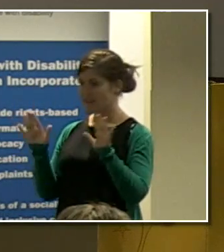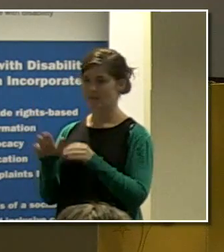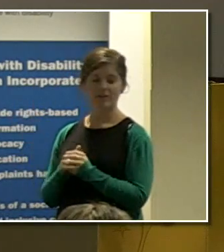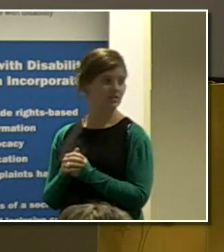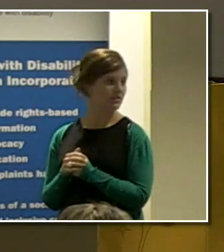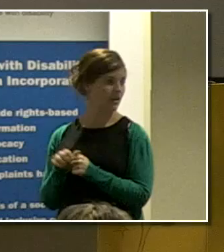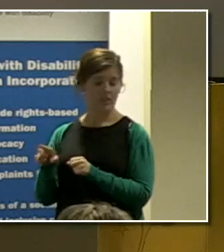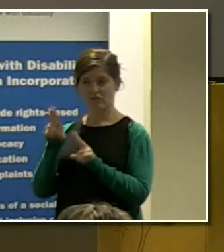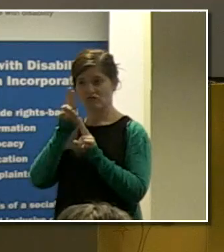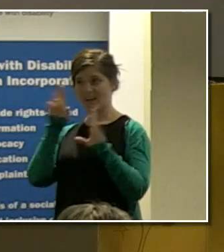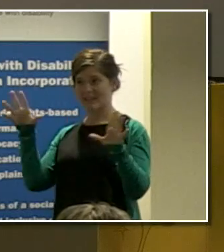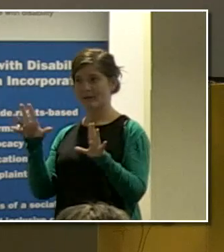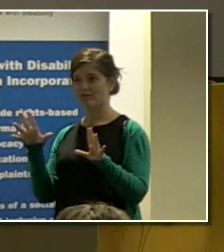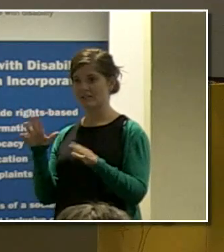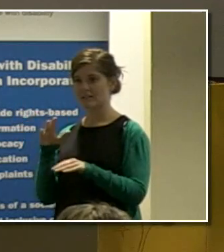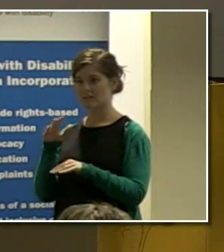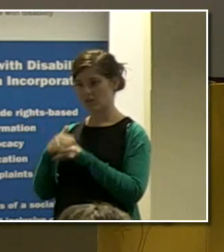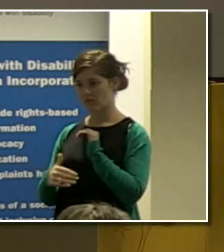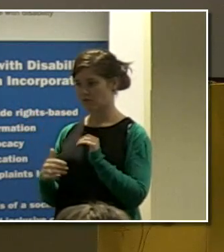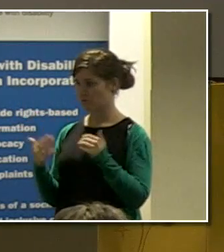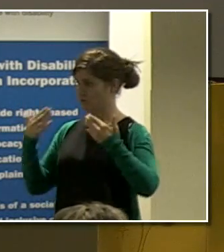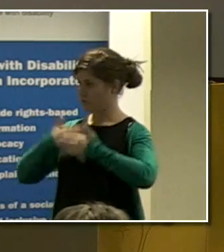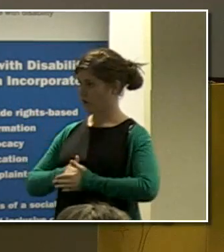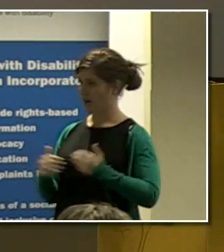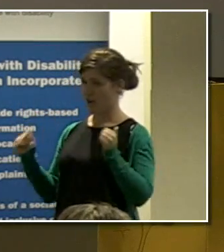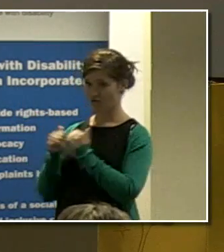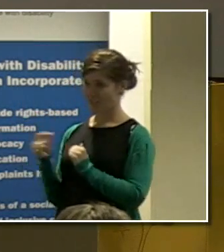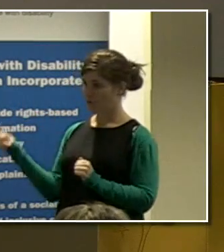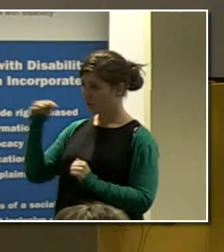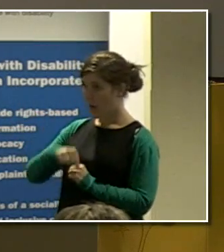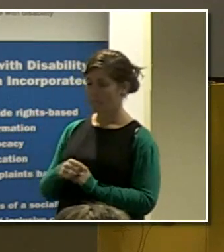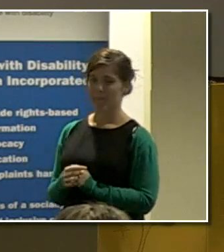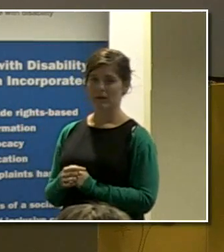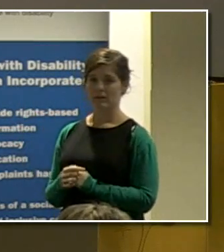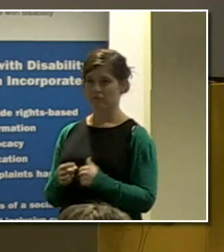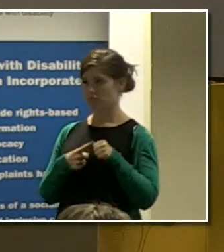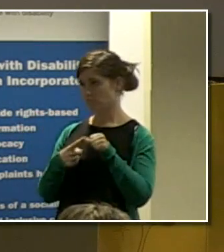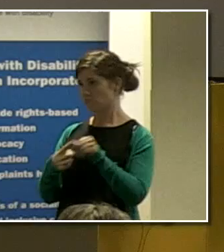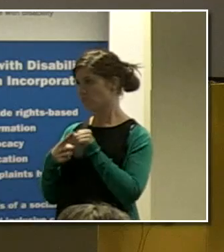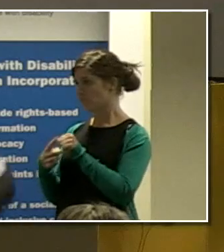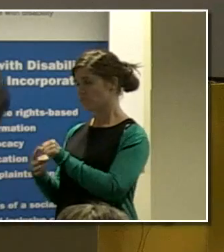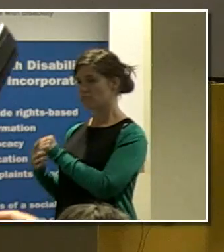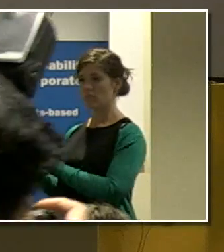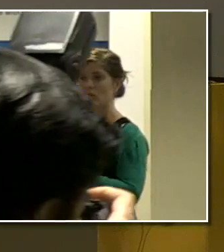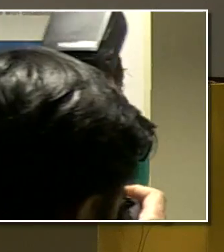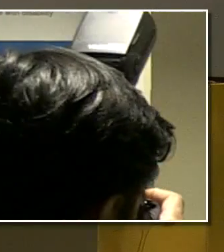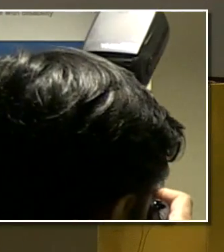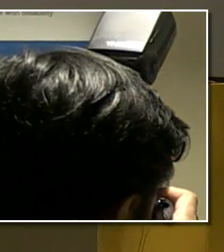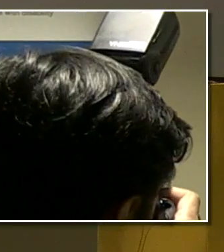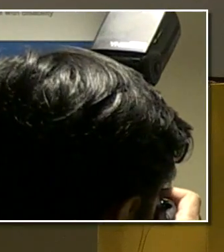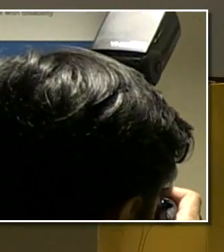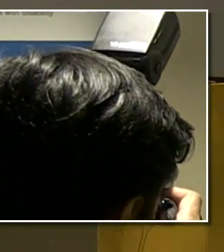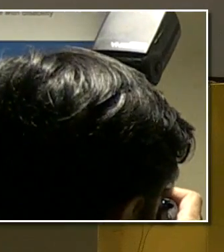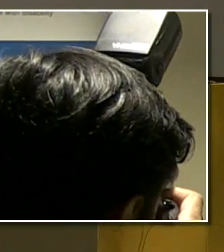of that transparency is agreeing to phone up tonight and exhaust our questions. So thank you very much for that.